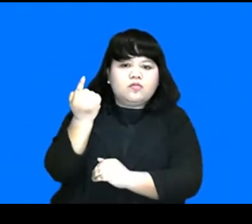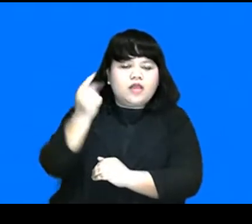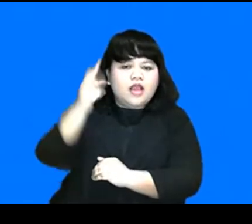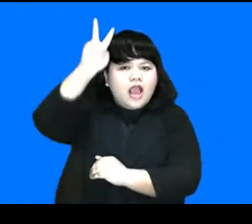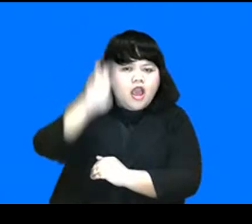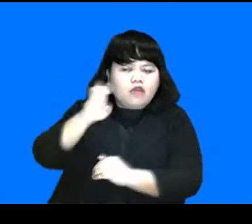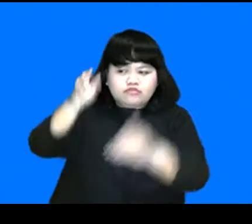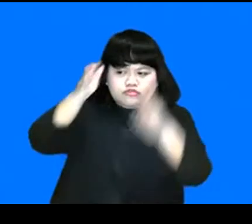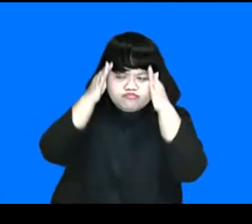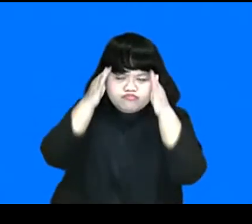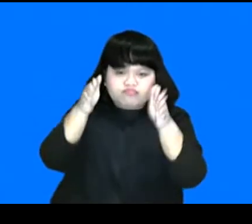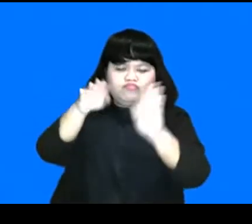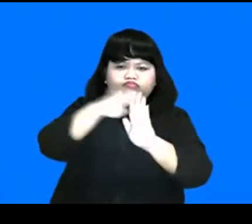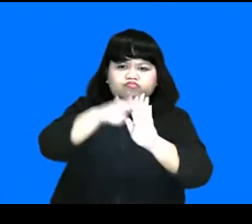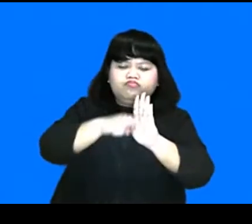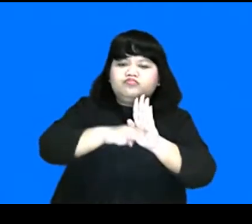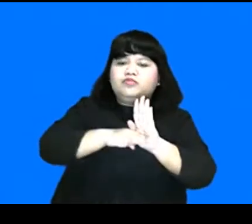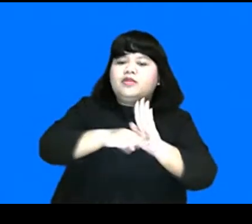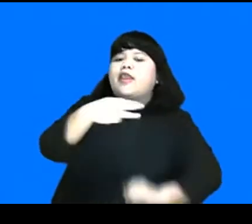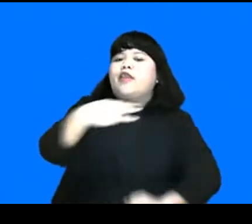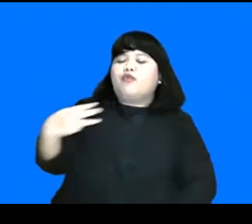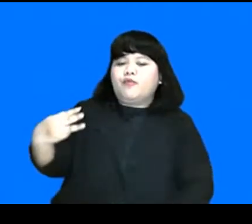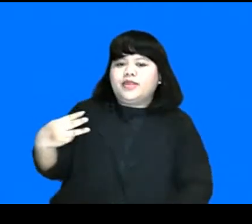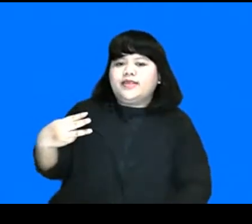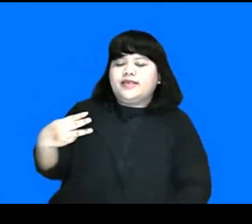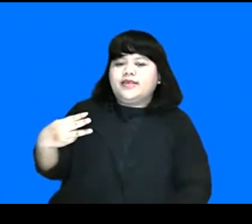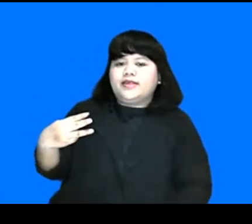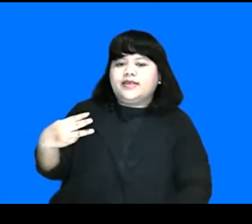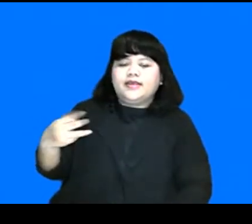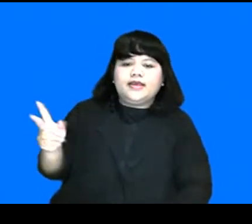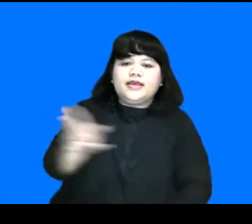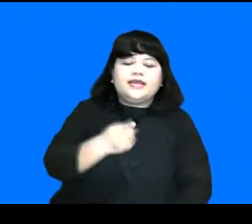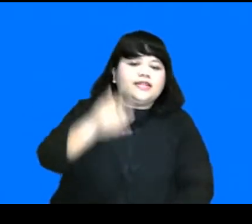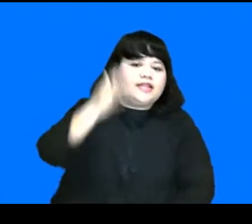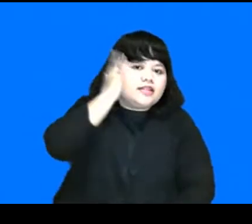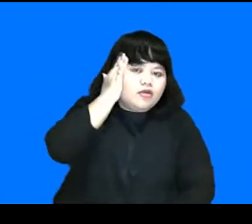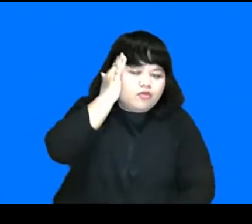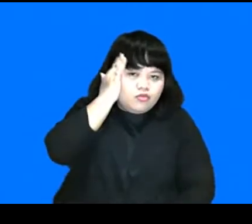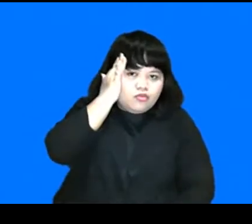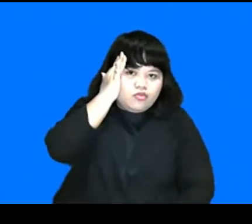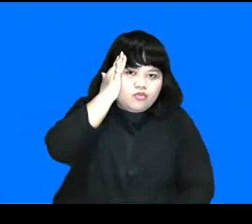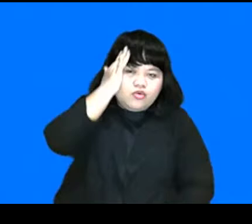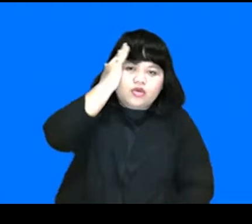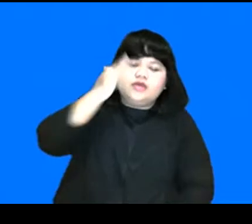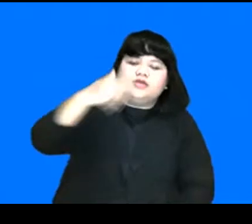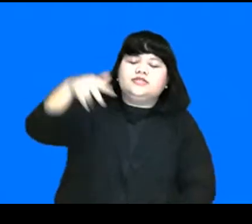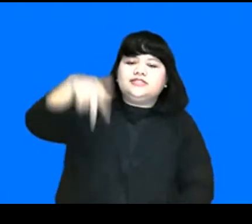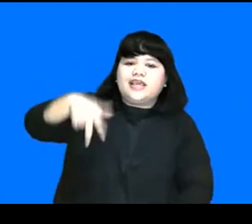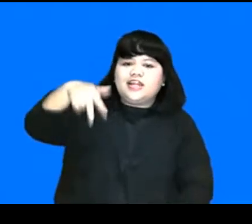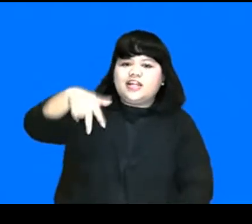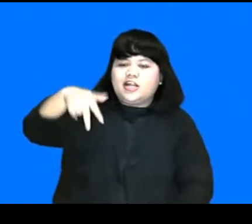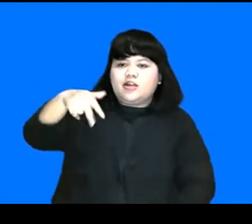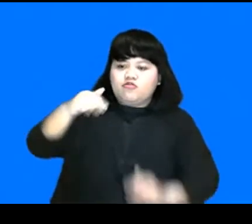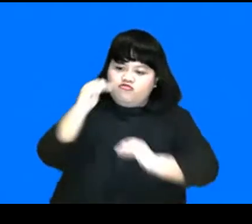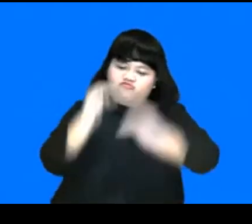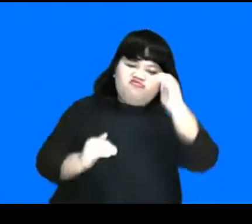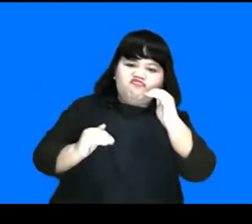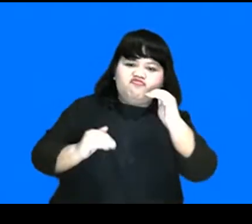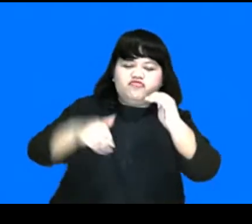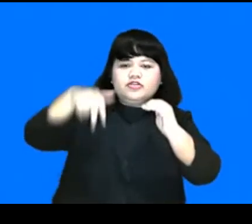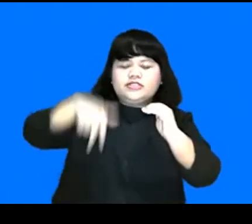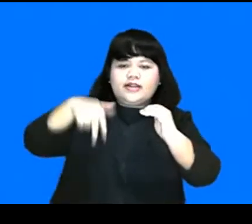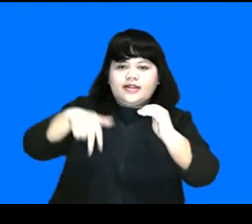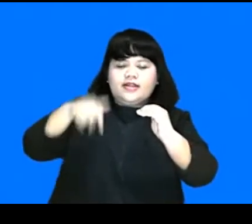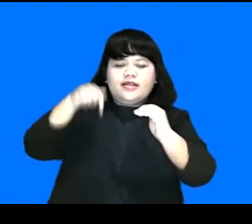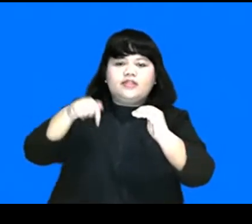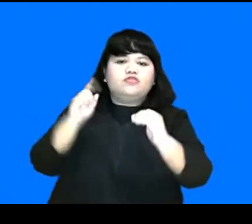know that women's gender inequality is also created by how women cannot access to the employment or